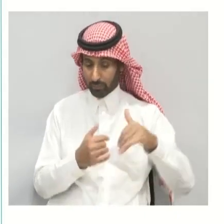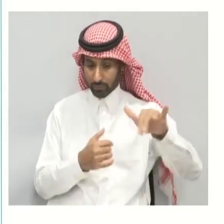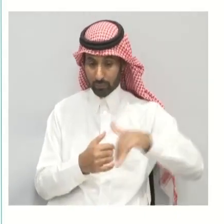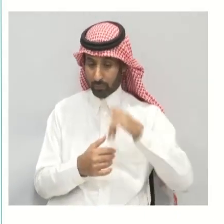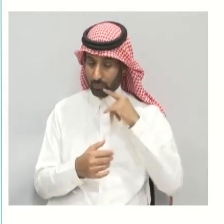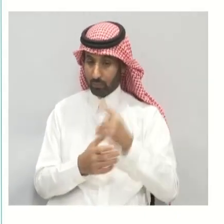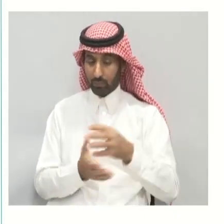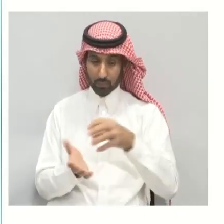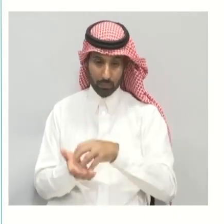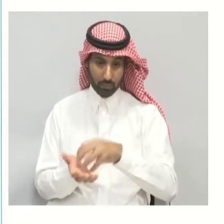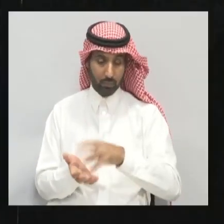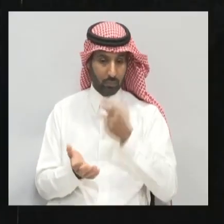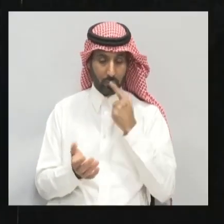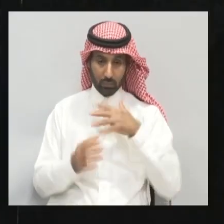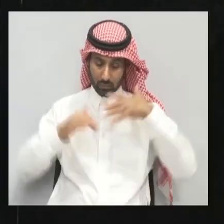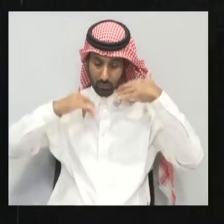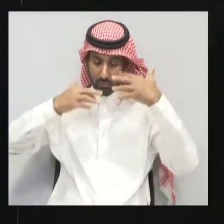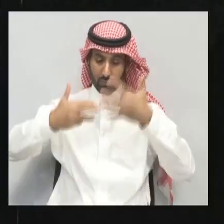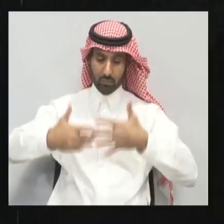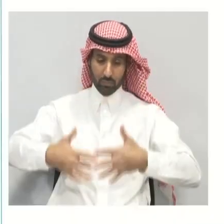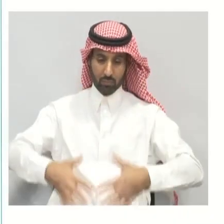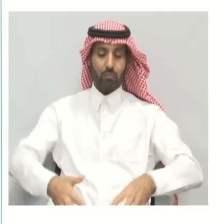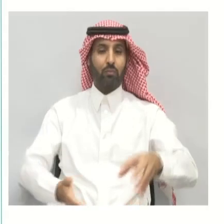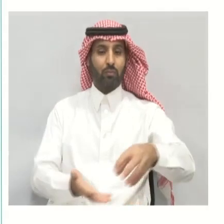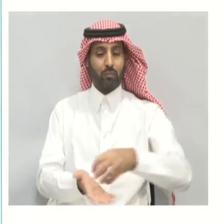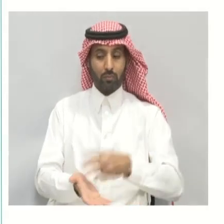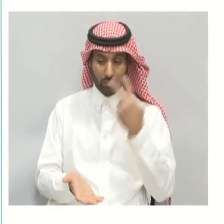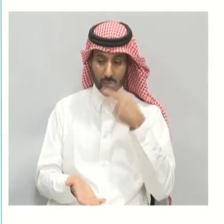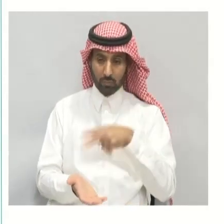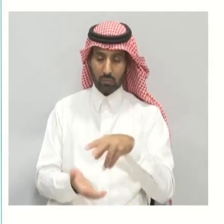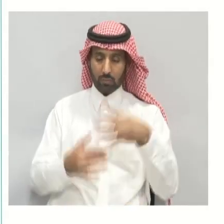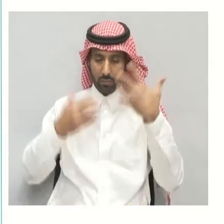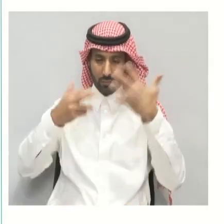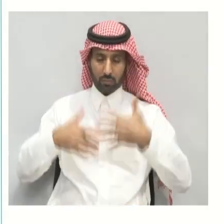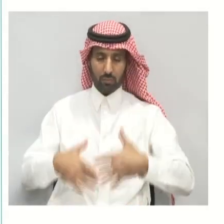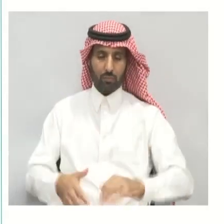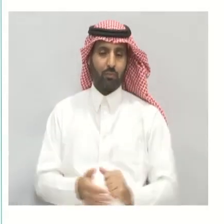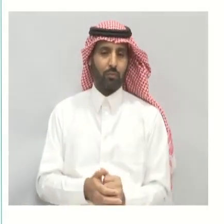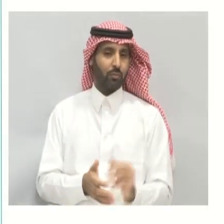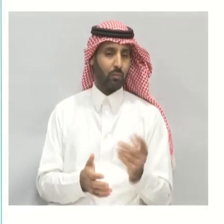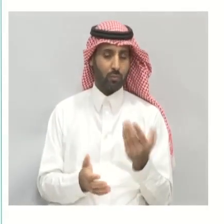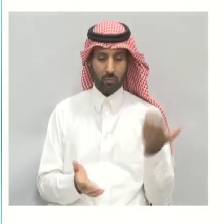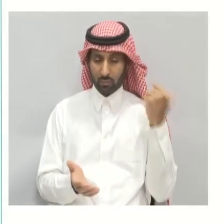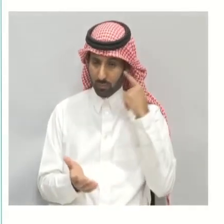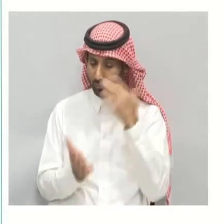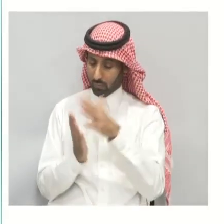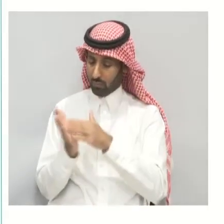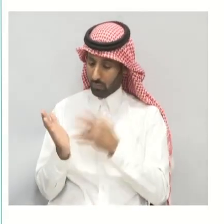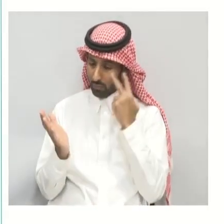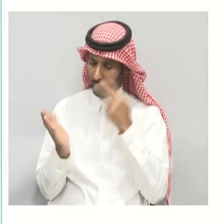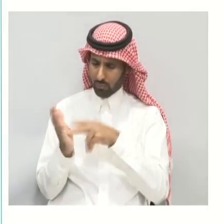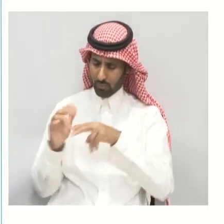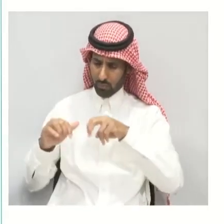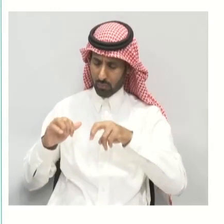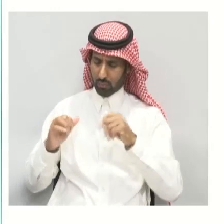or take these people from one point or one place to another. So let's go back to the text and try